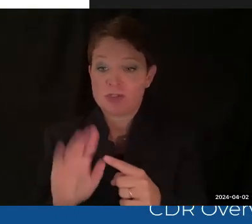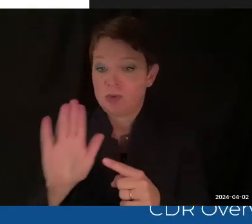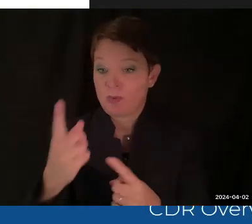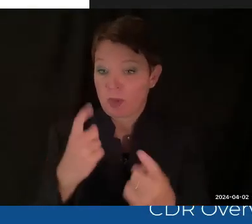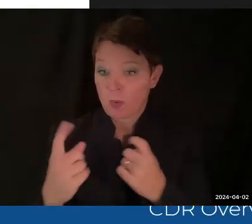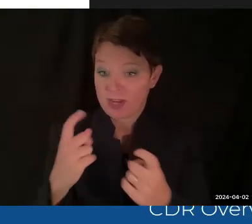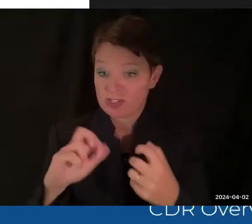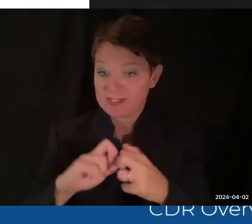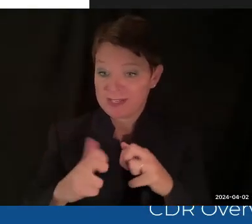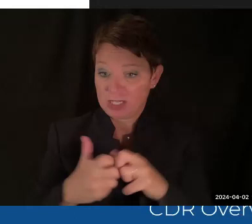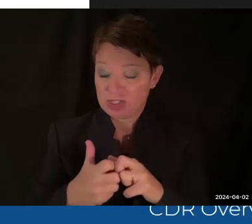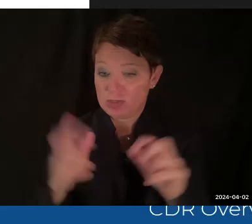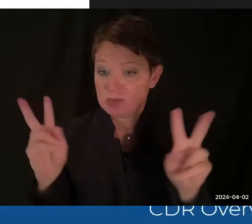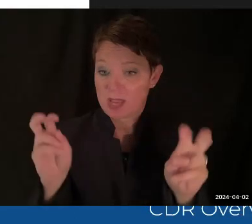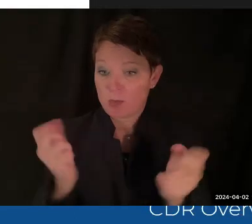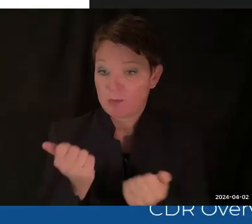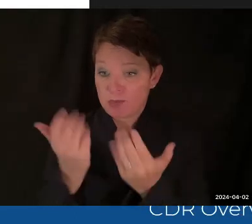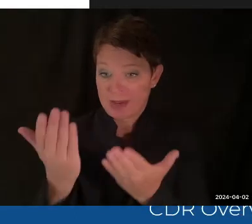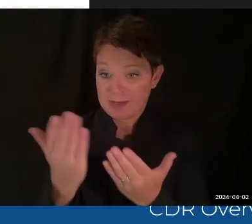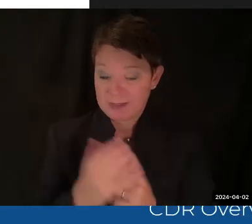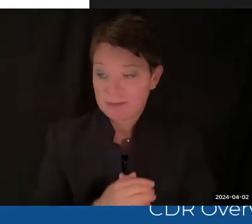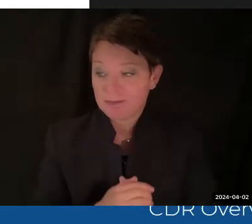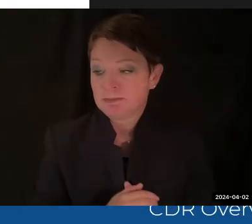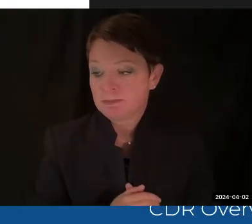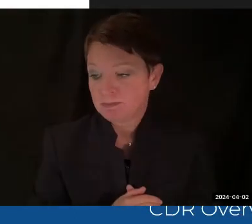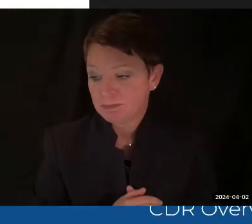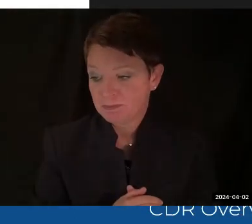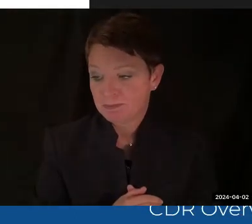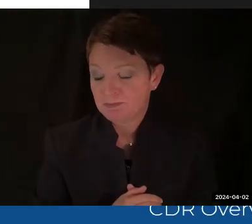the issues and comments that were raised.